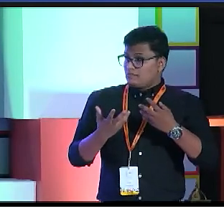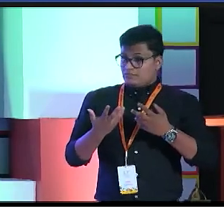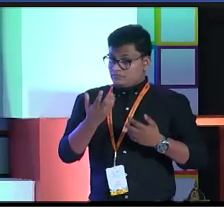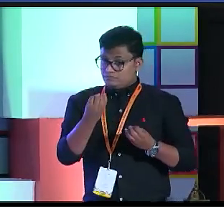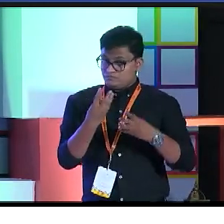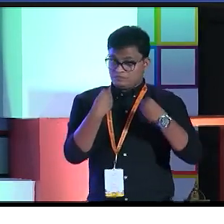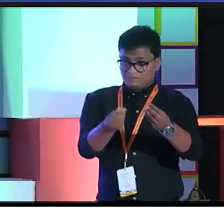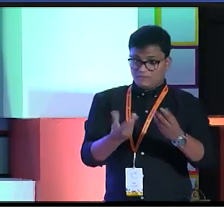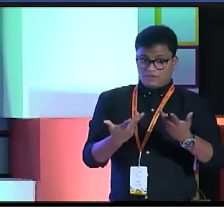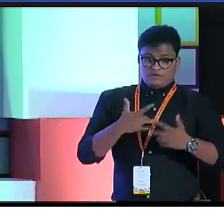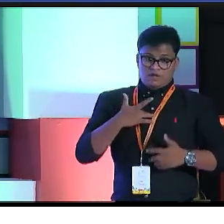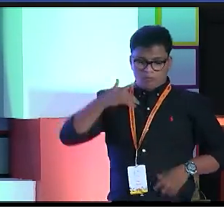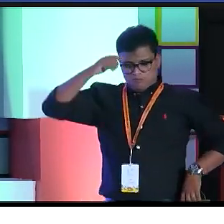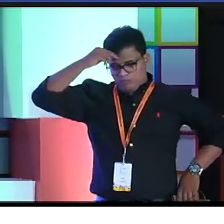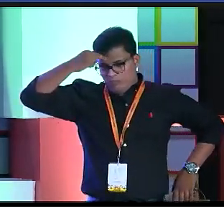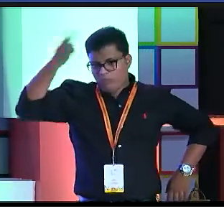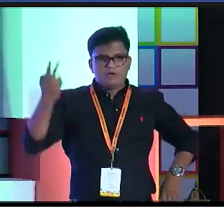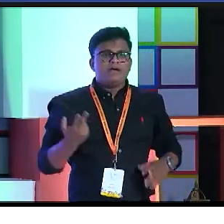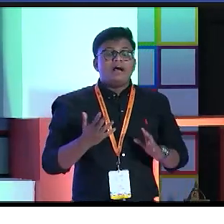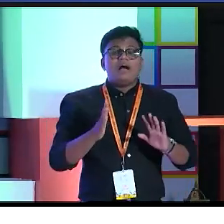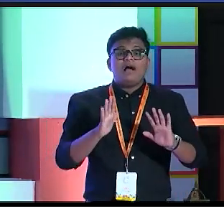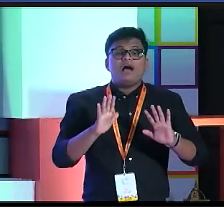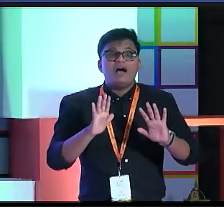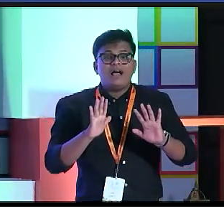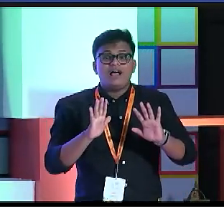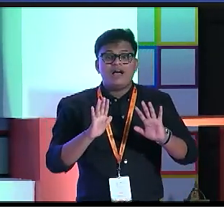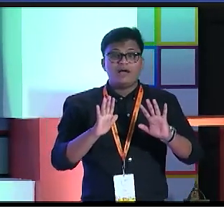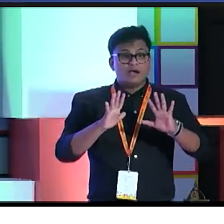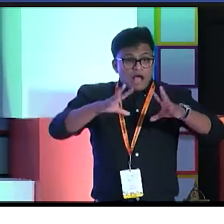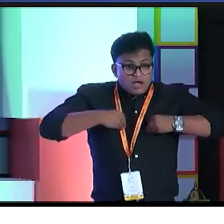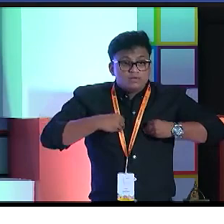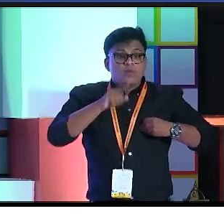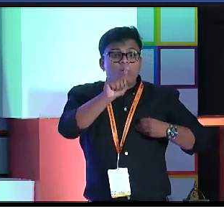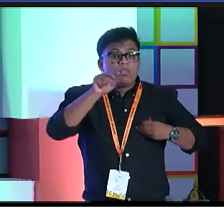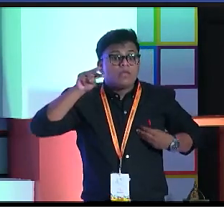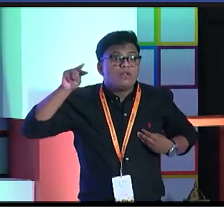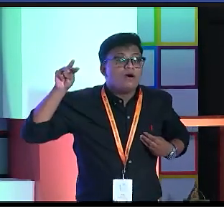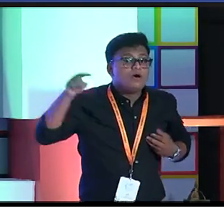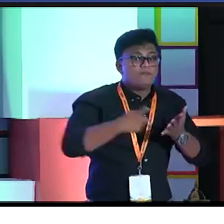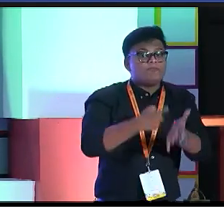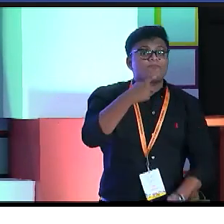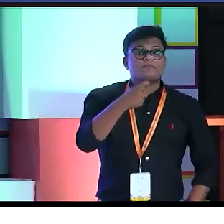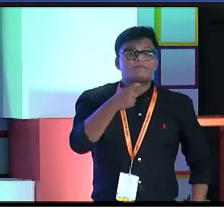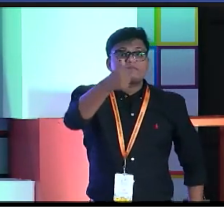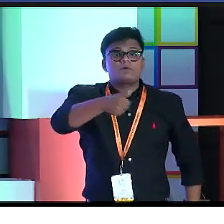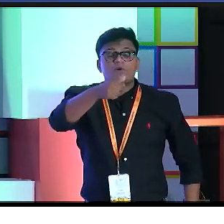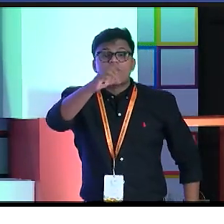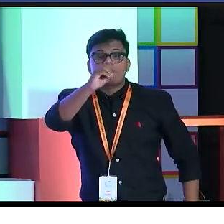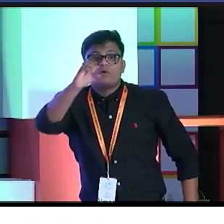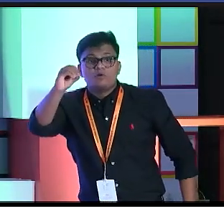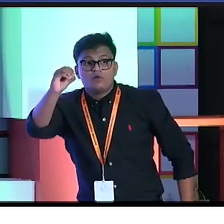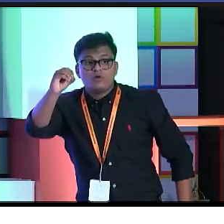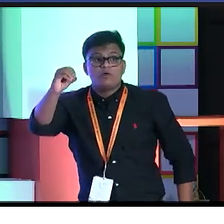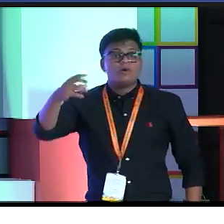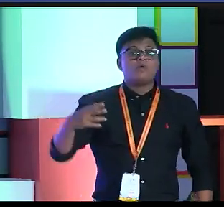off. We have accepted 1,000 registrations, and we had 600 registrations on wait